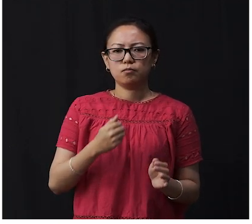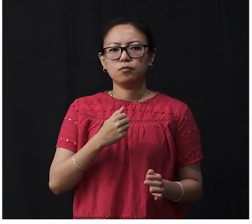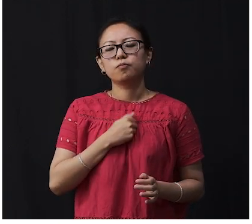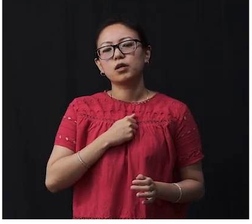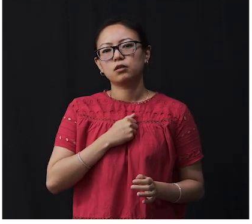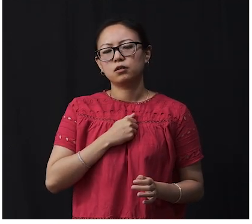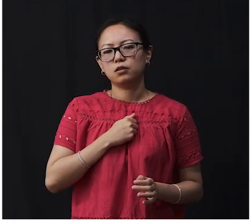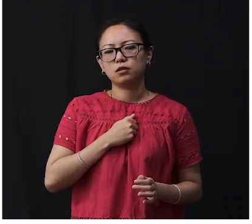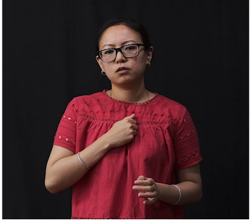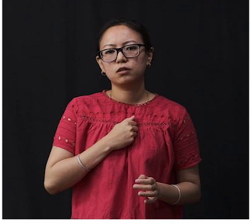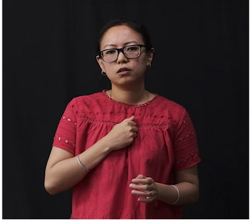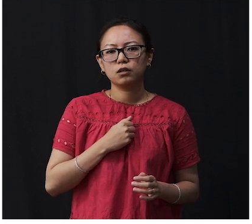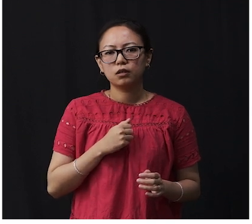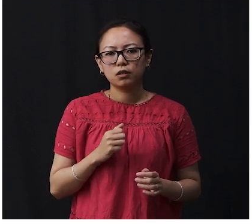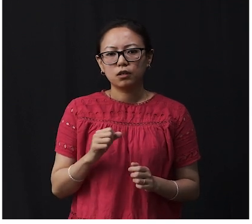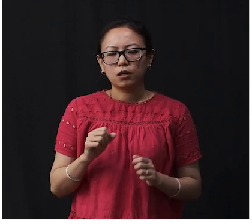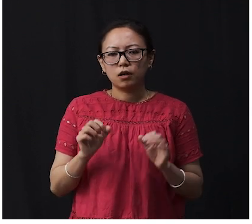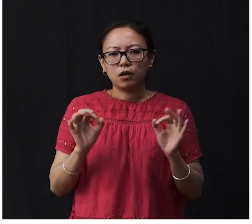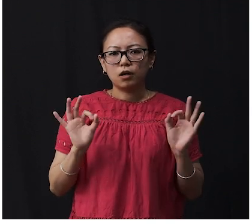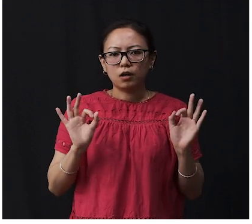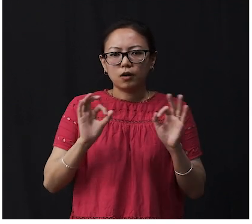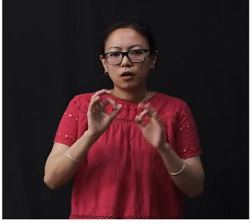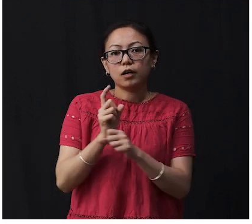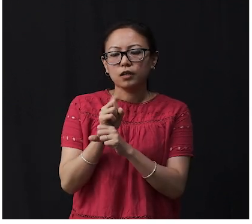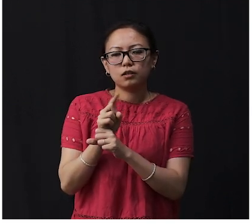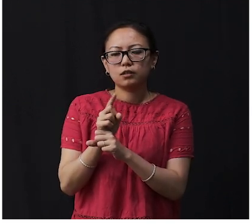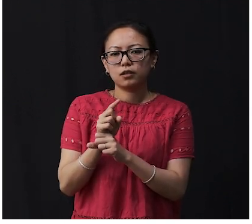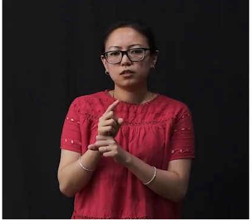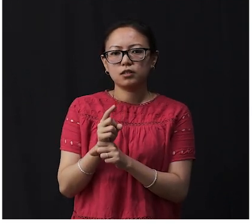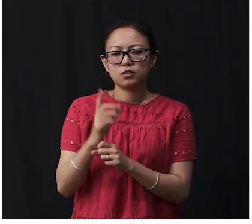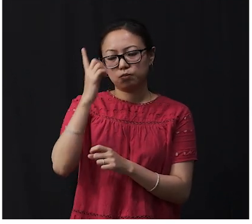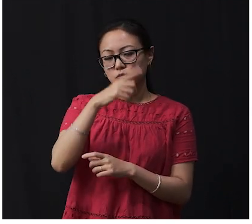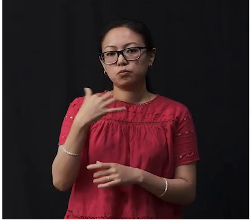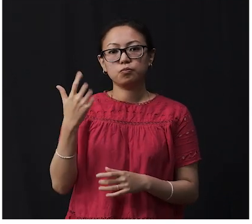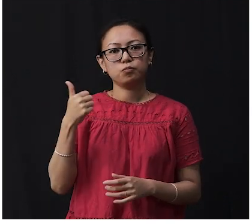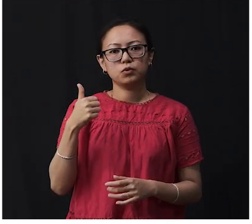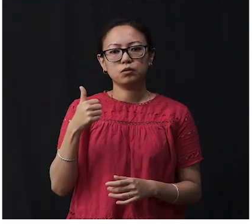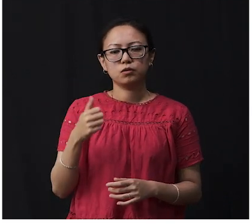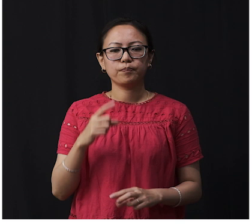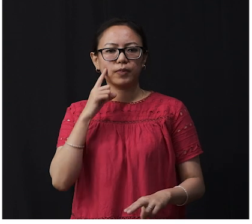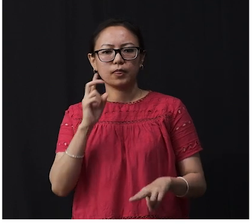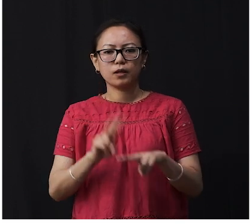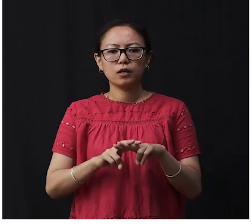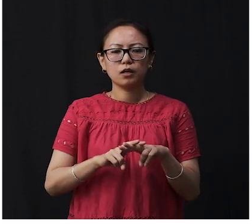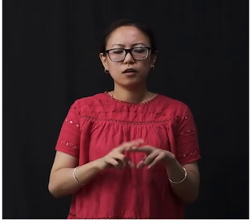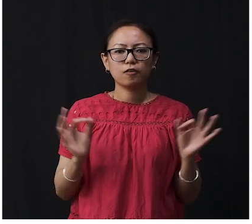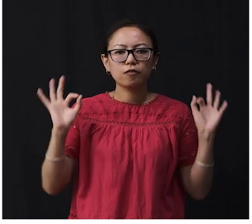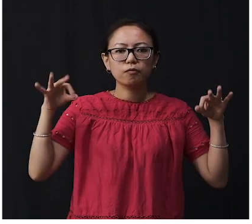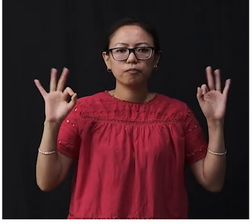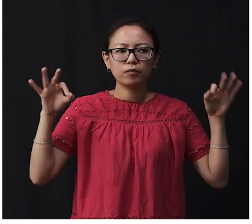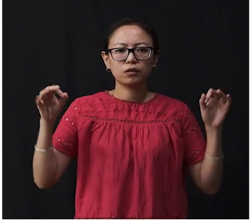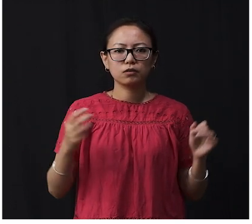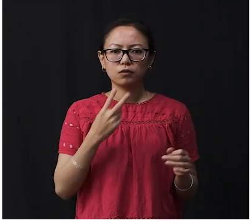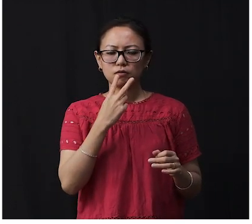the peacock, when they spread out their tail, that means they're showing their color, how beautiful it is.